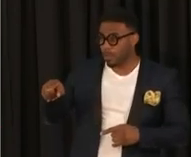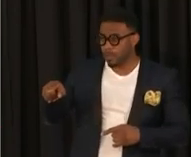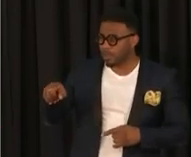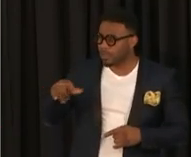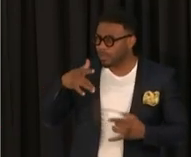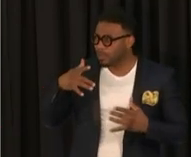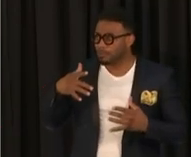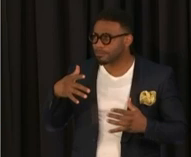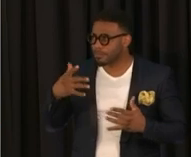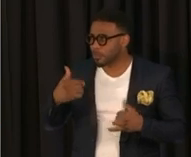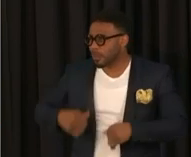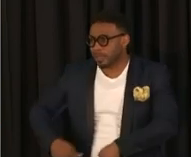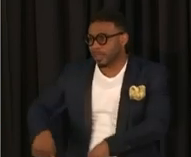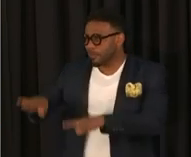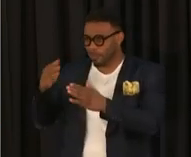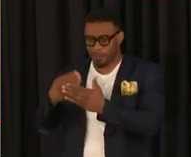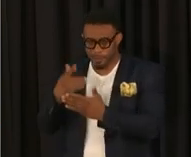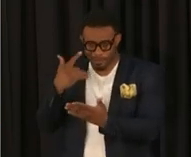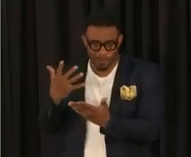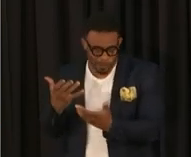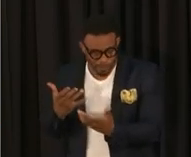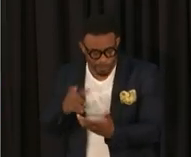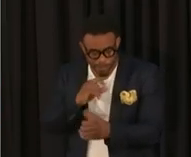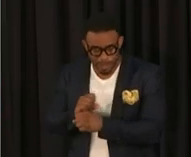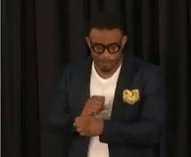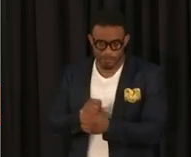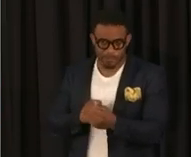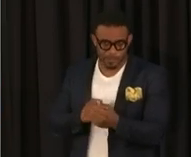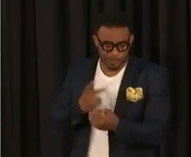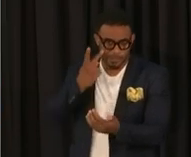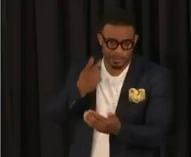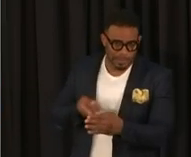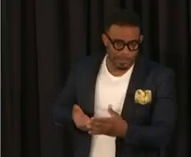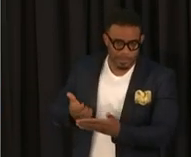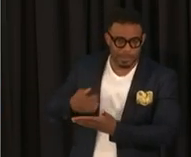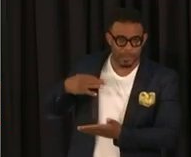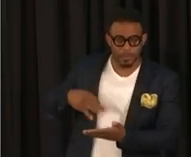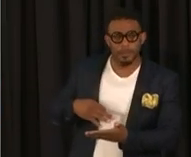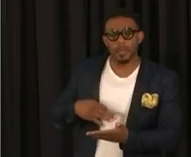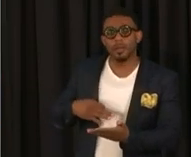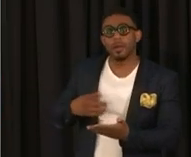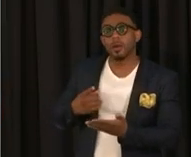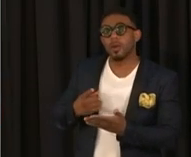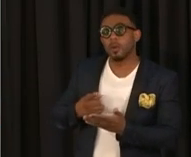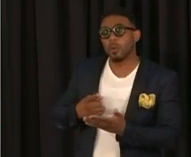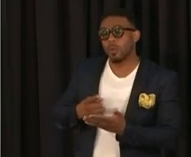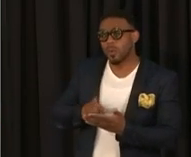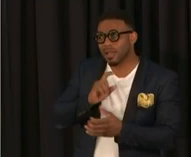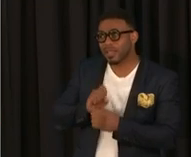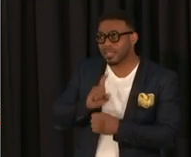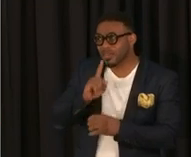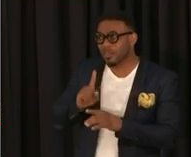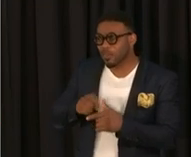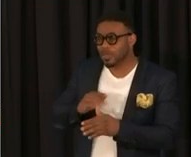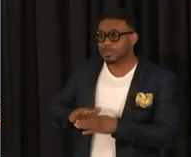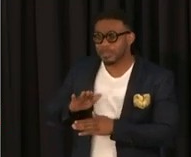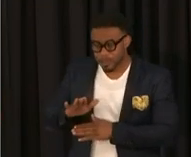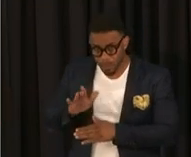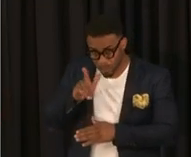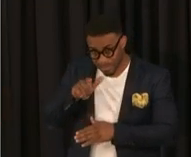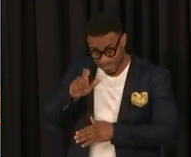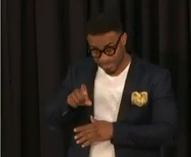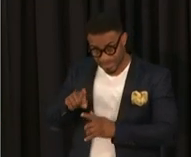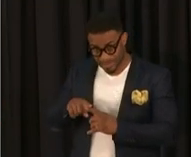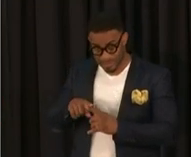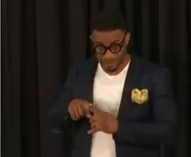right, that doesn't want to just give away the money because they want to actually see that income, like what literally is their first step, and are they